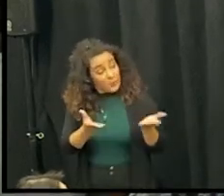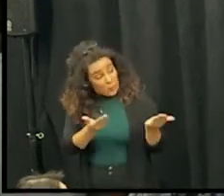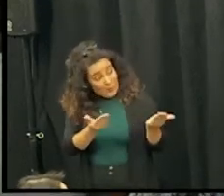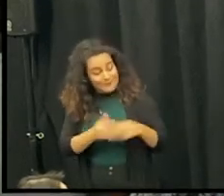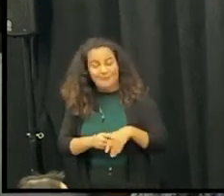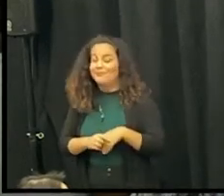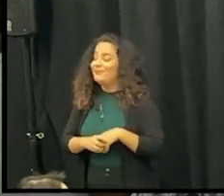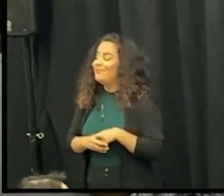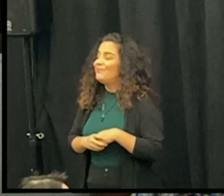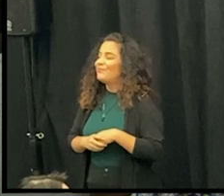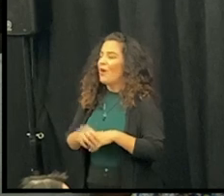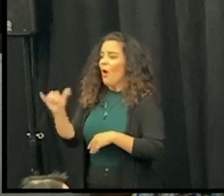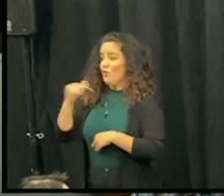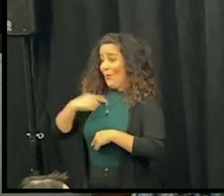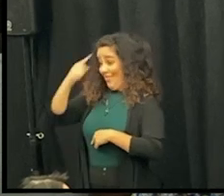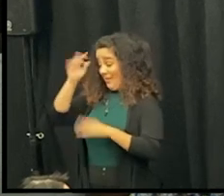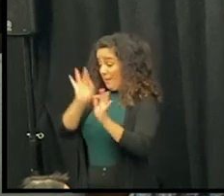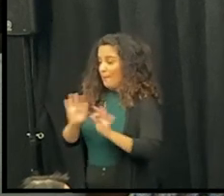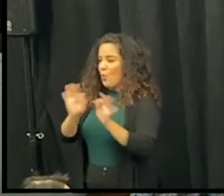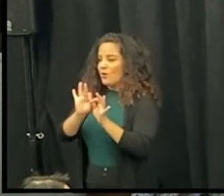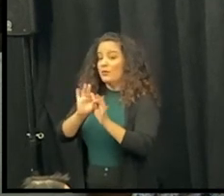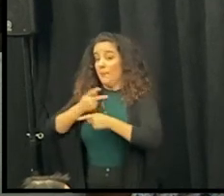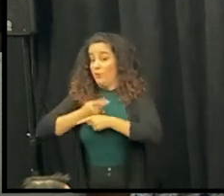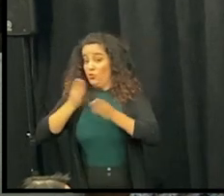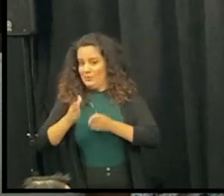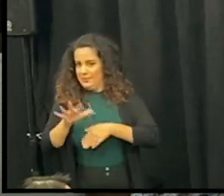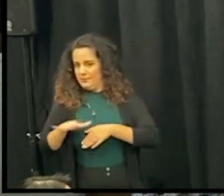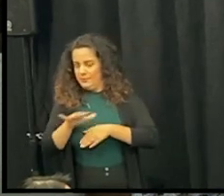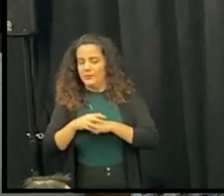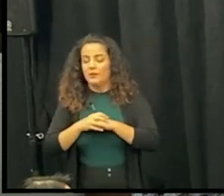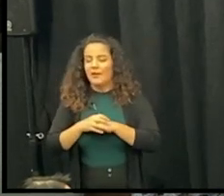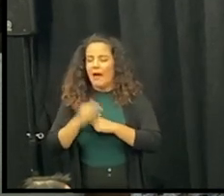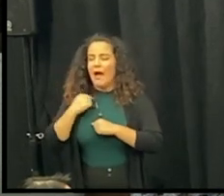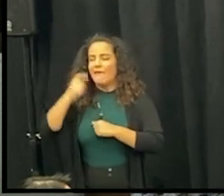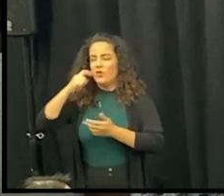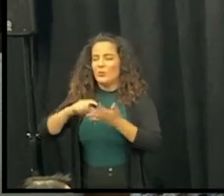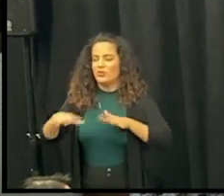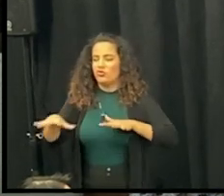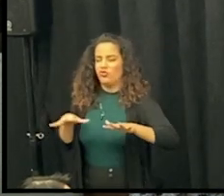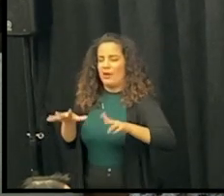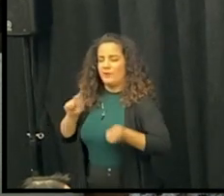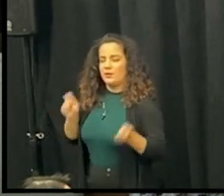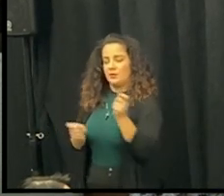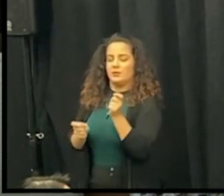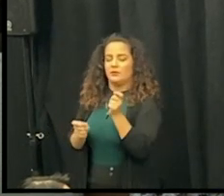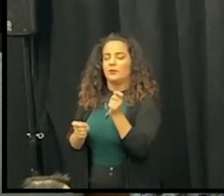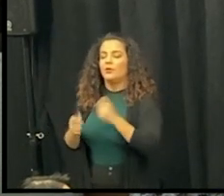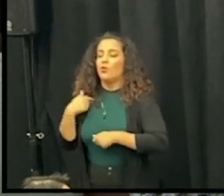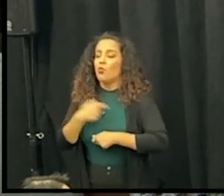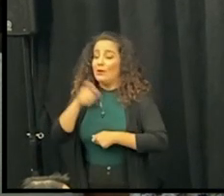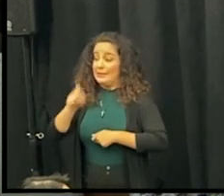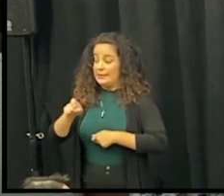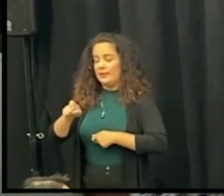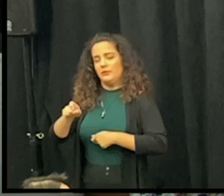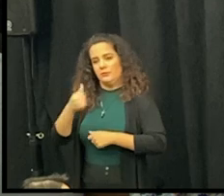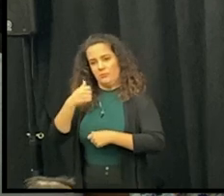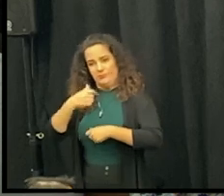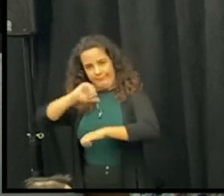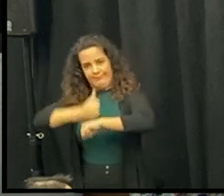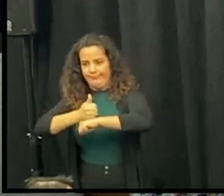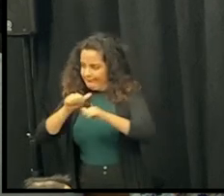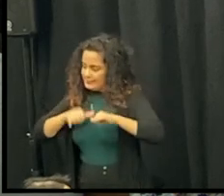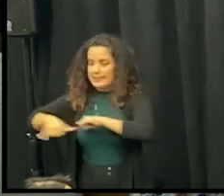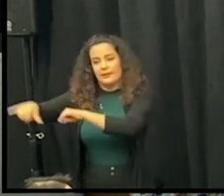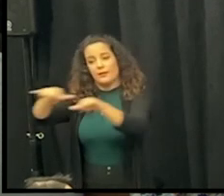I also think it's important from the producing side. I am seeing a larger shift to standardized practices. So I'm thinking about